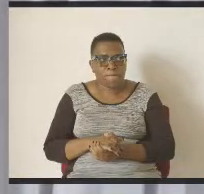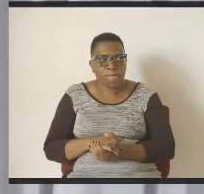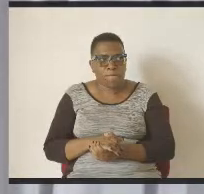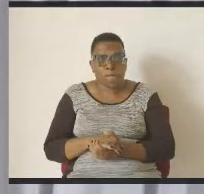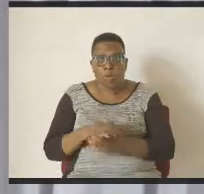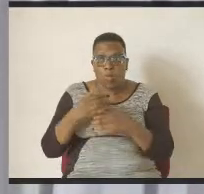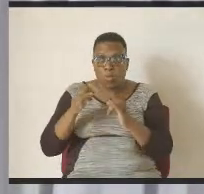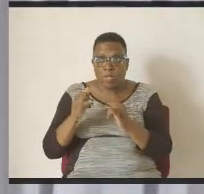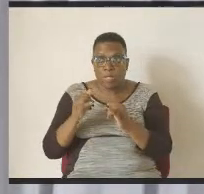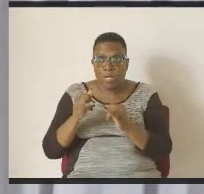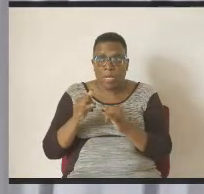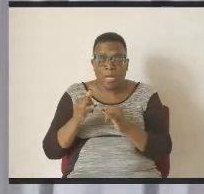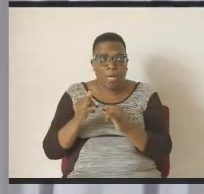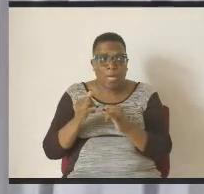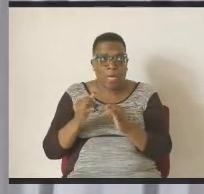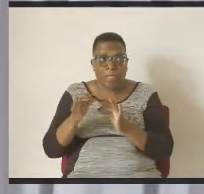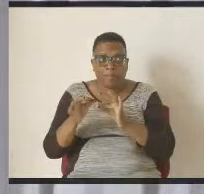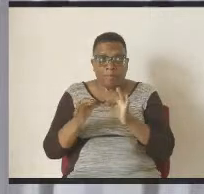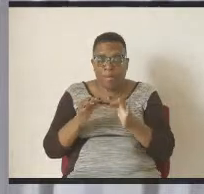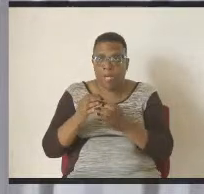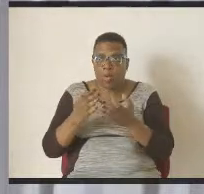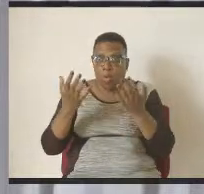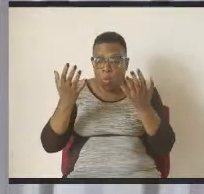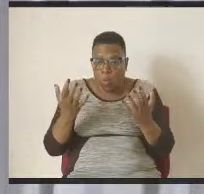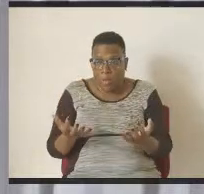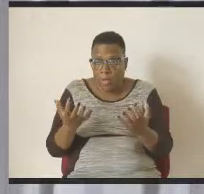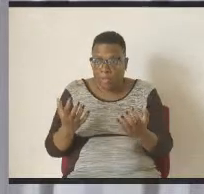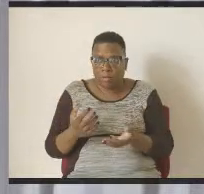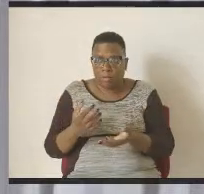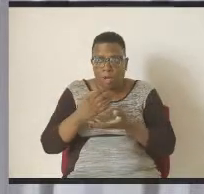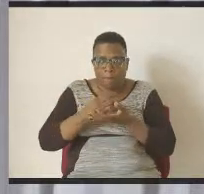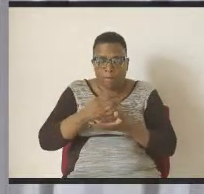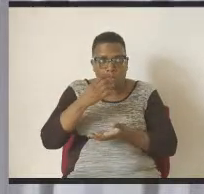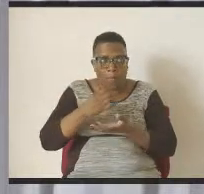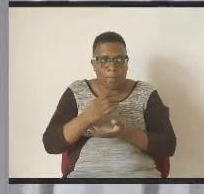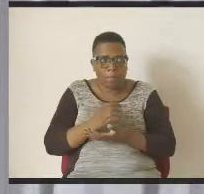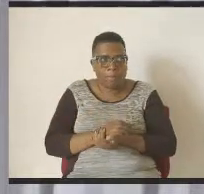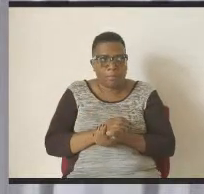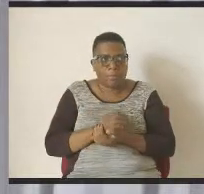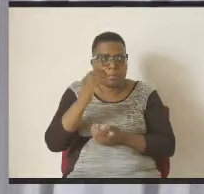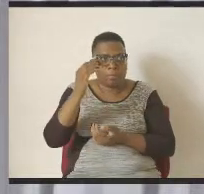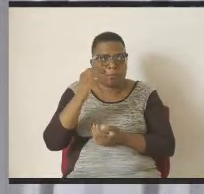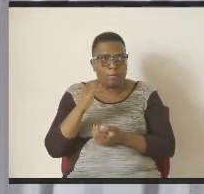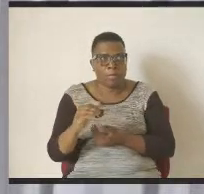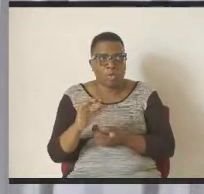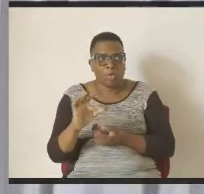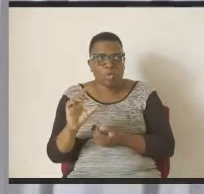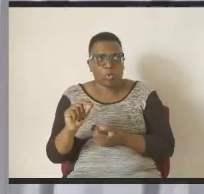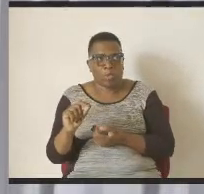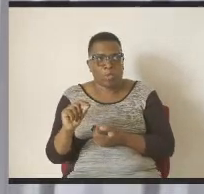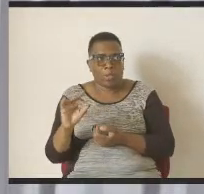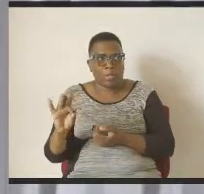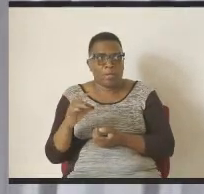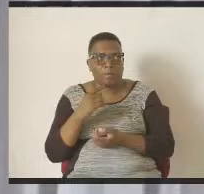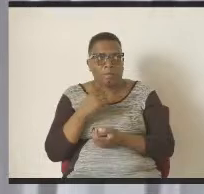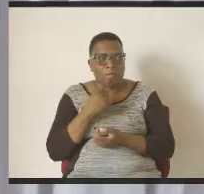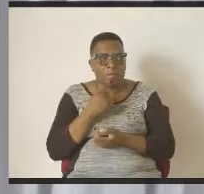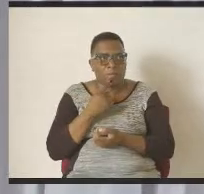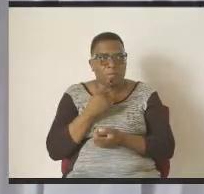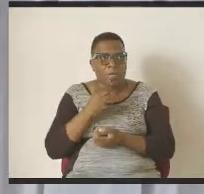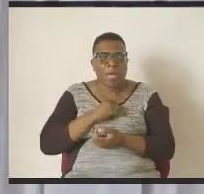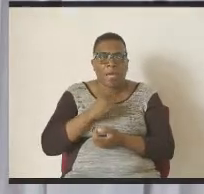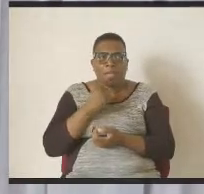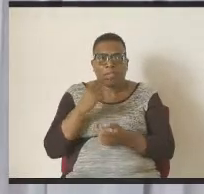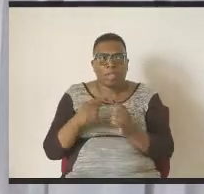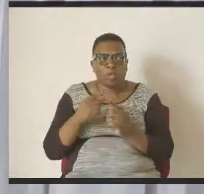felt, and it's just Jesus feeling this weight. Verse 28, but I say to you, I will not drink of